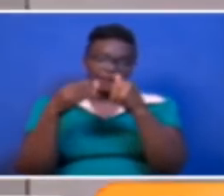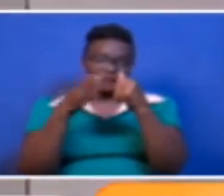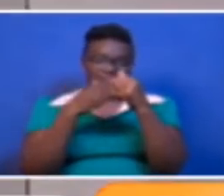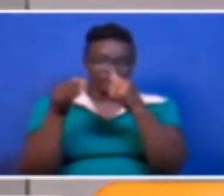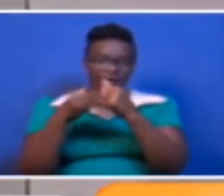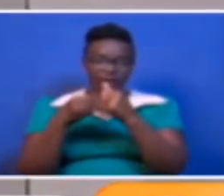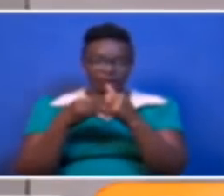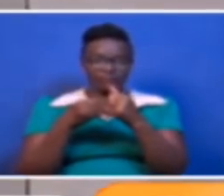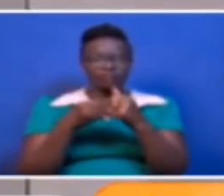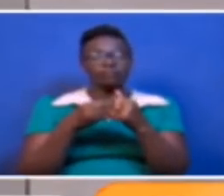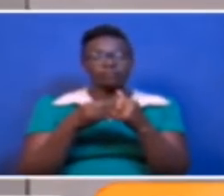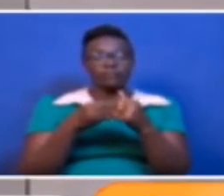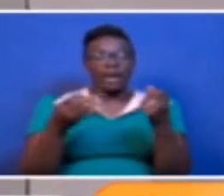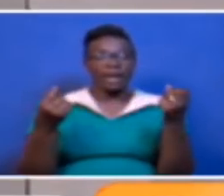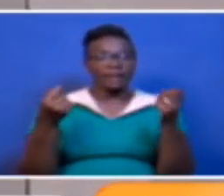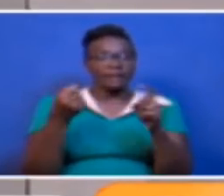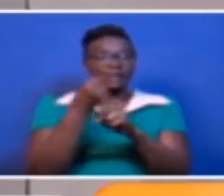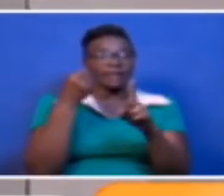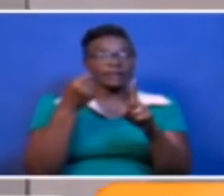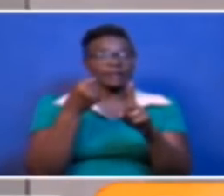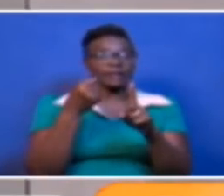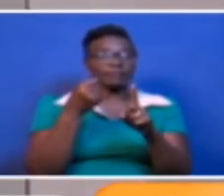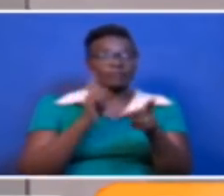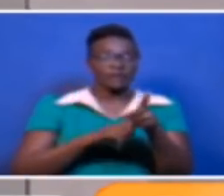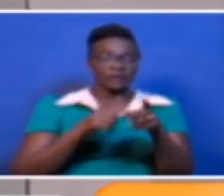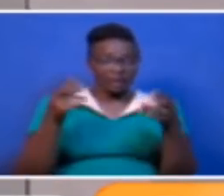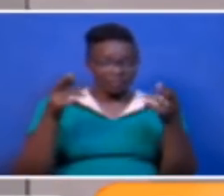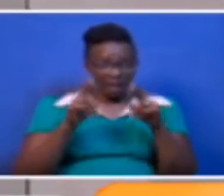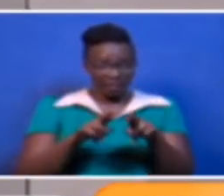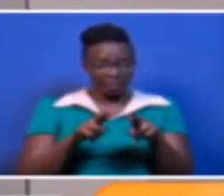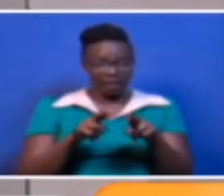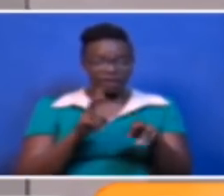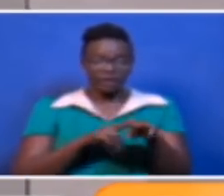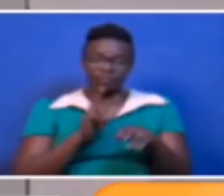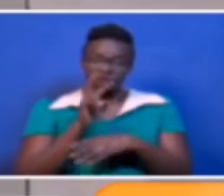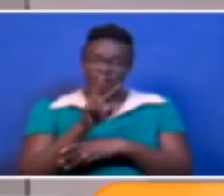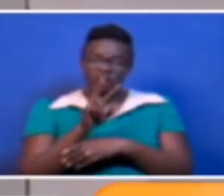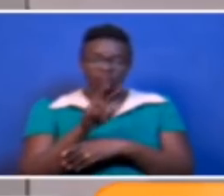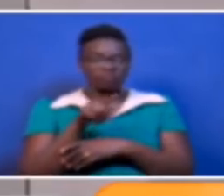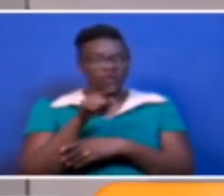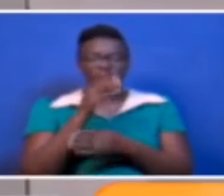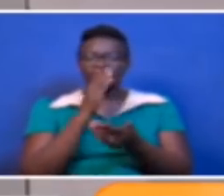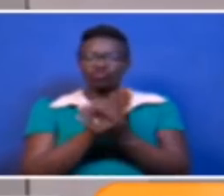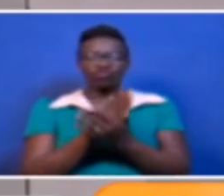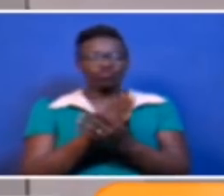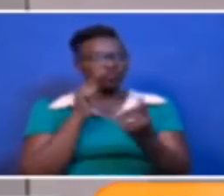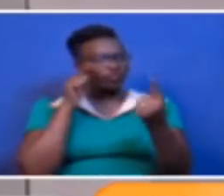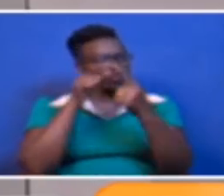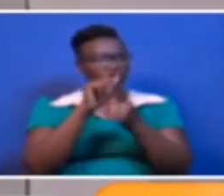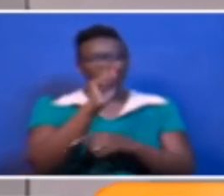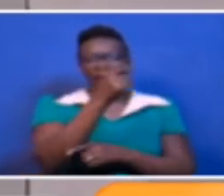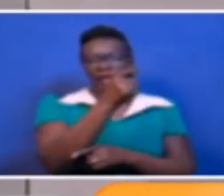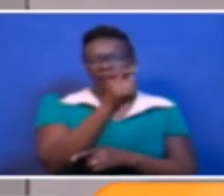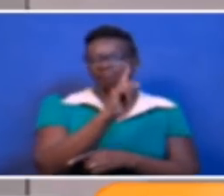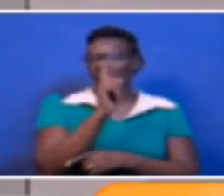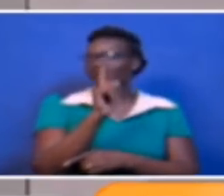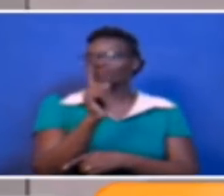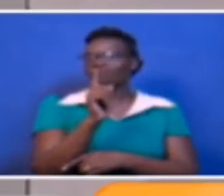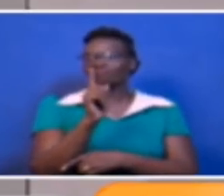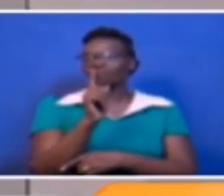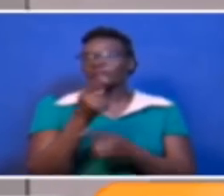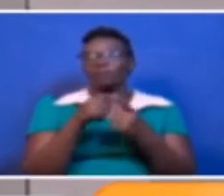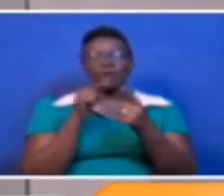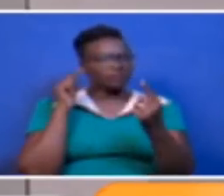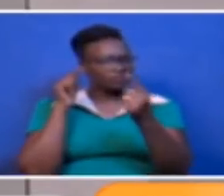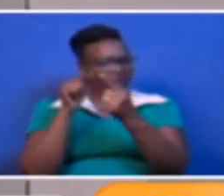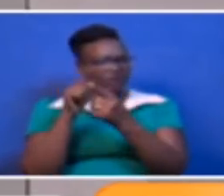in 1998, if you look at it keenly, it was not about Kenya. Uh-huh. It was about terrorists